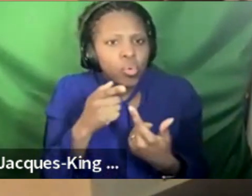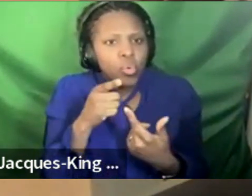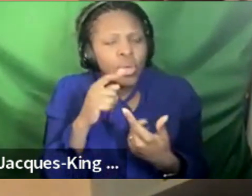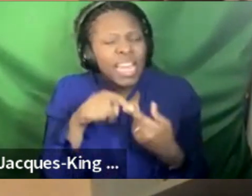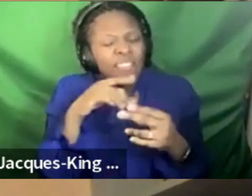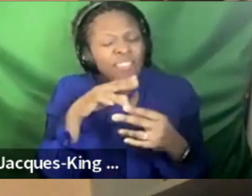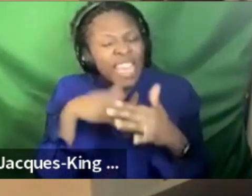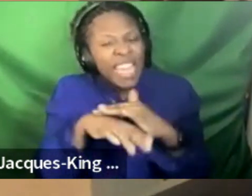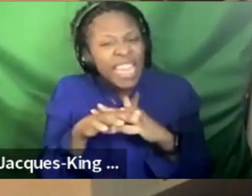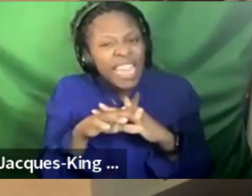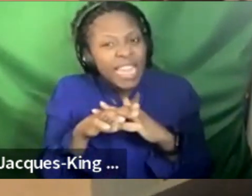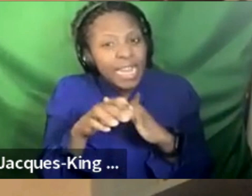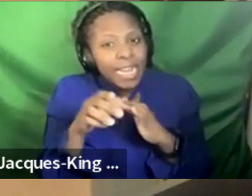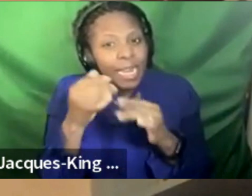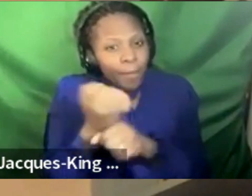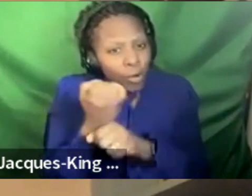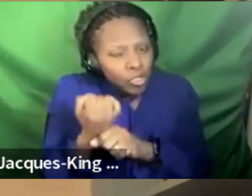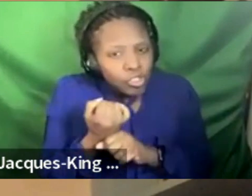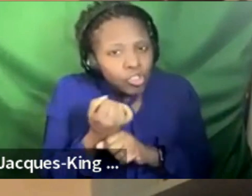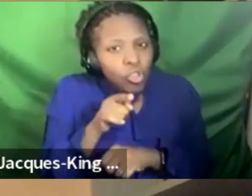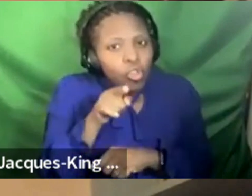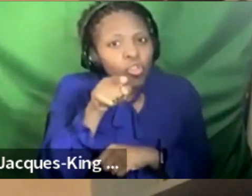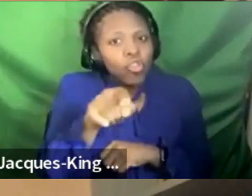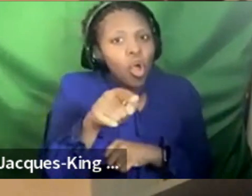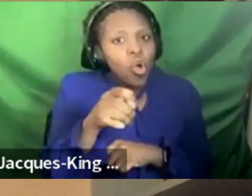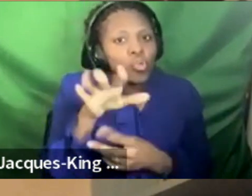how you can,